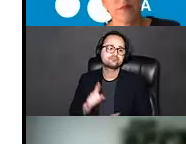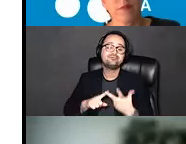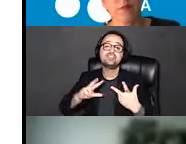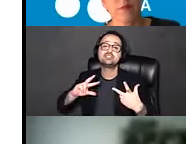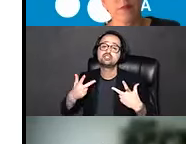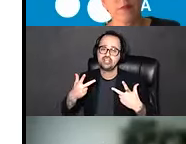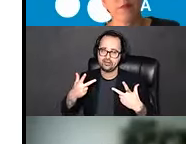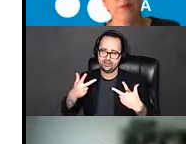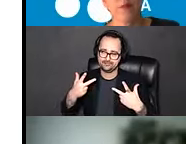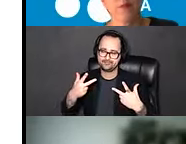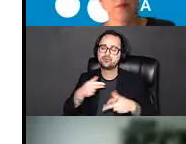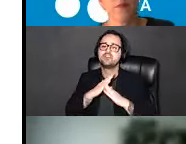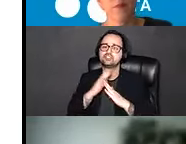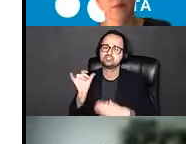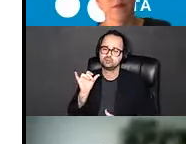prevention. So when